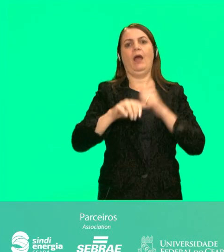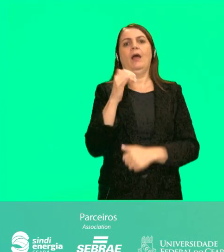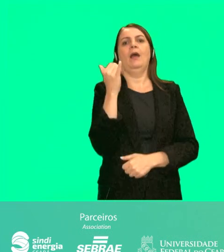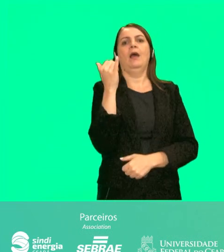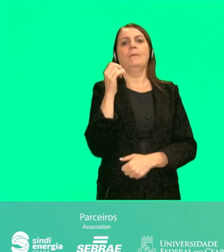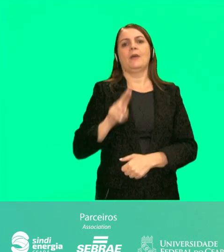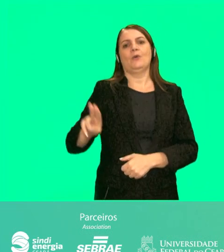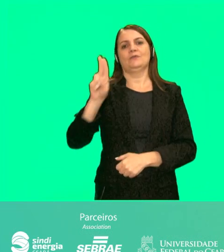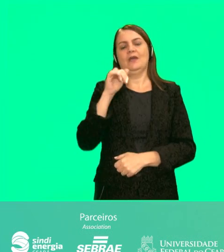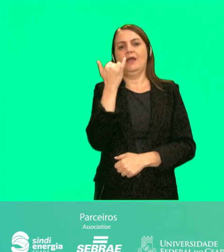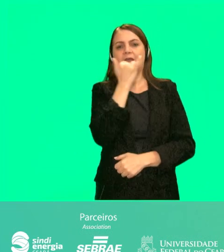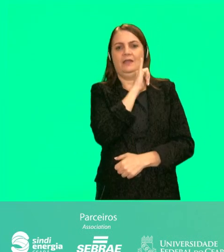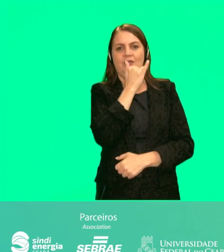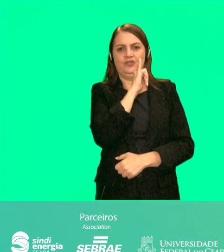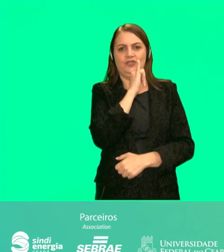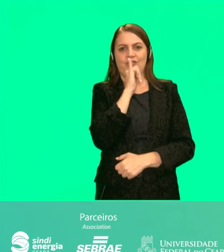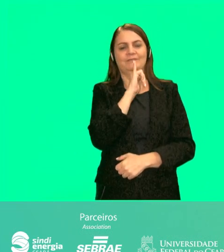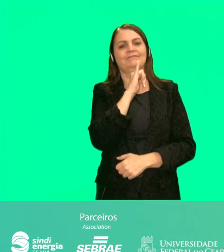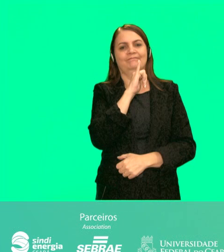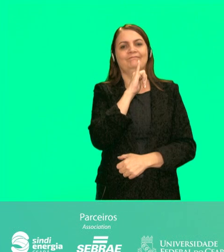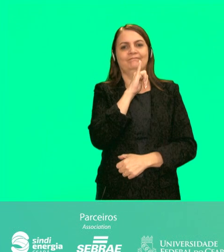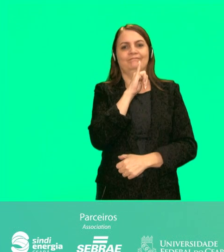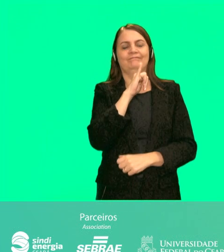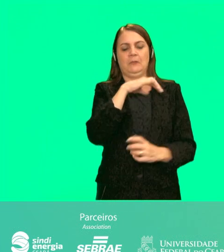energy worldwide.